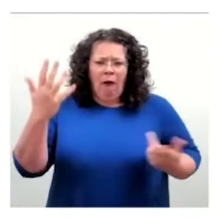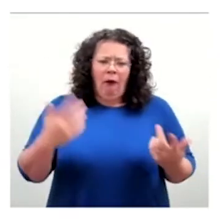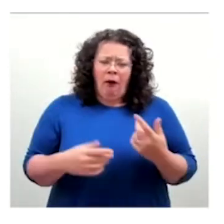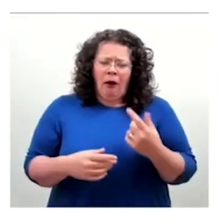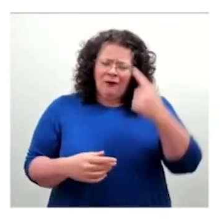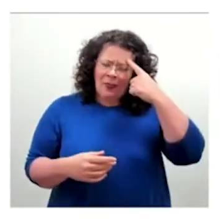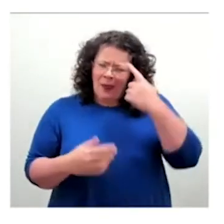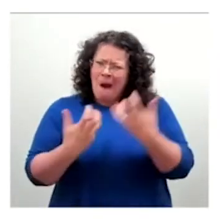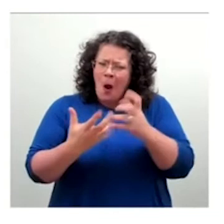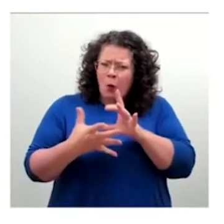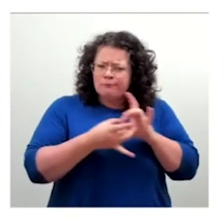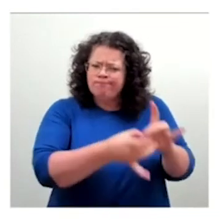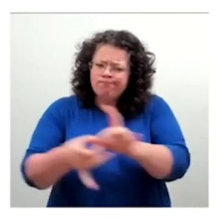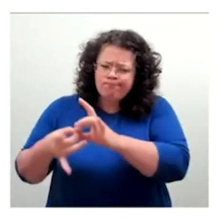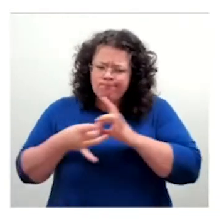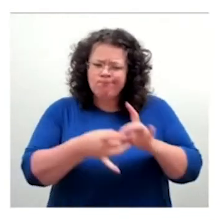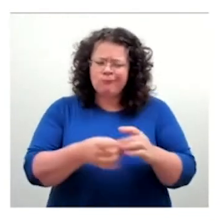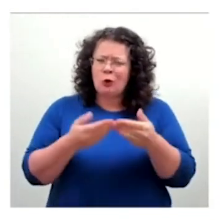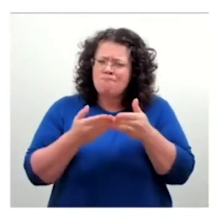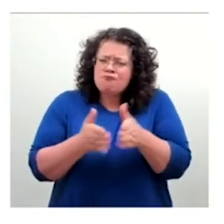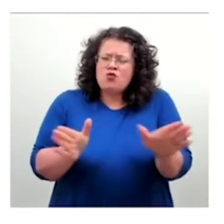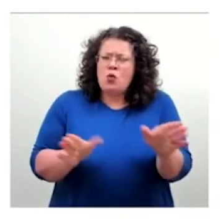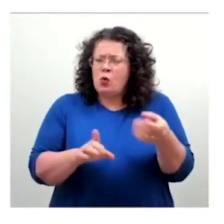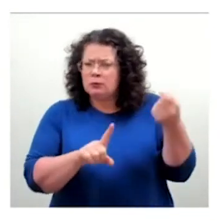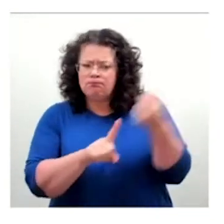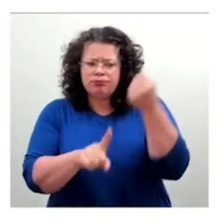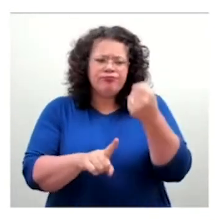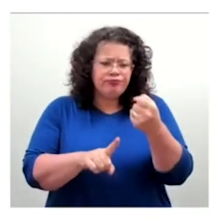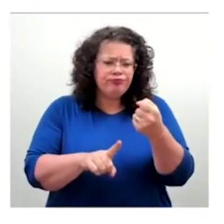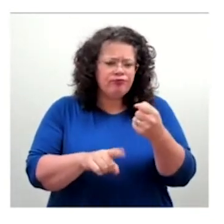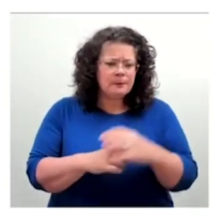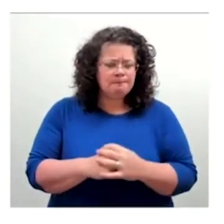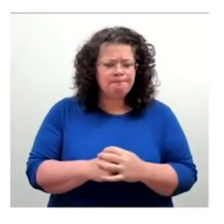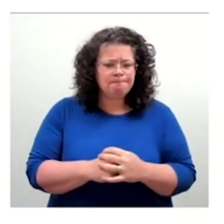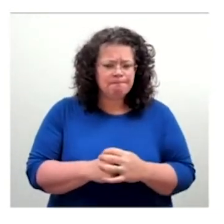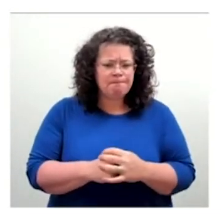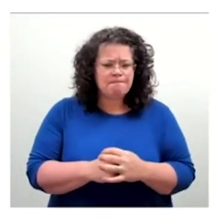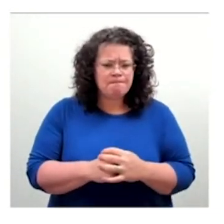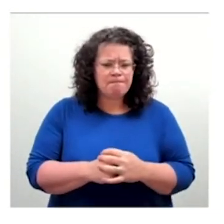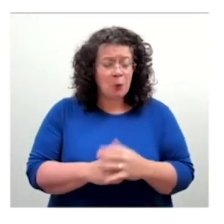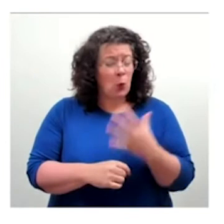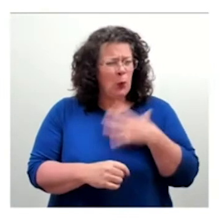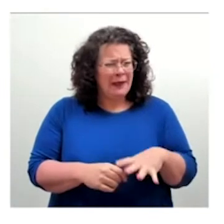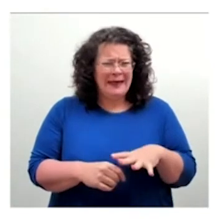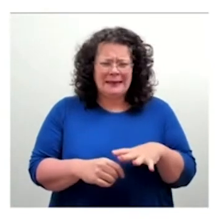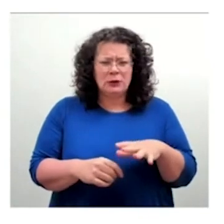Because we need to disrupt some trends. And I believe that the timing is now.